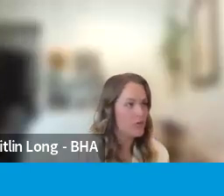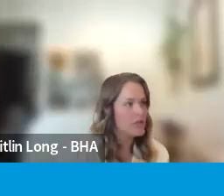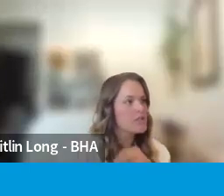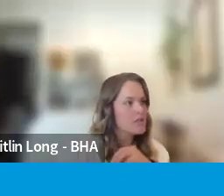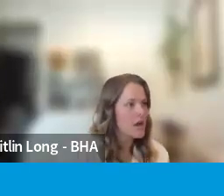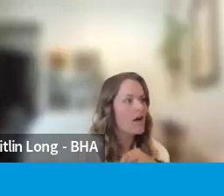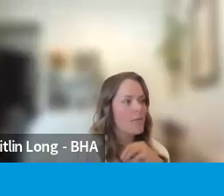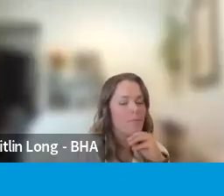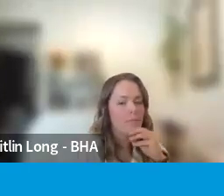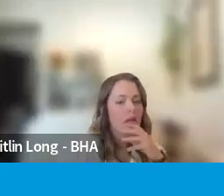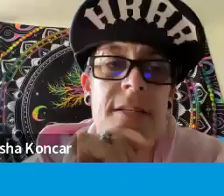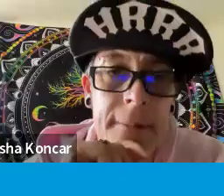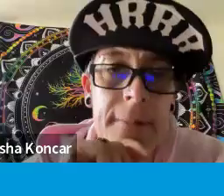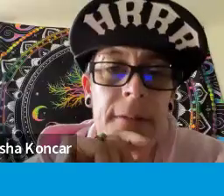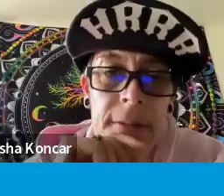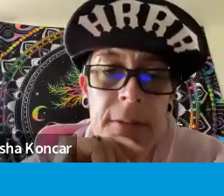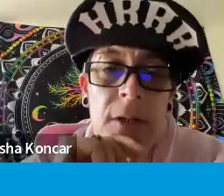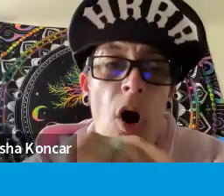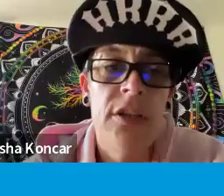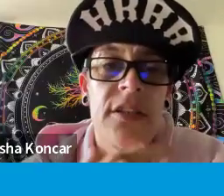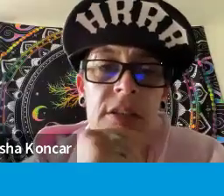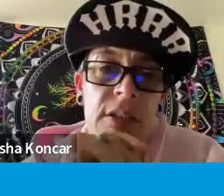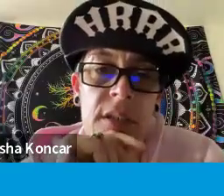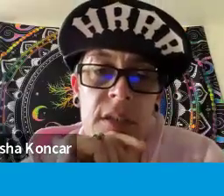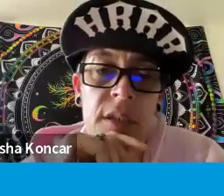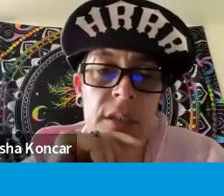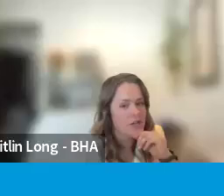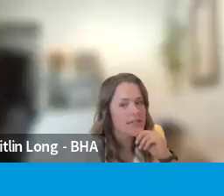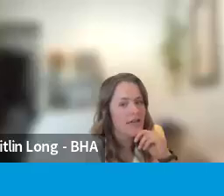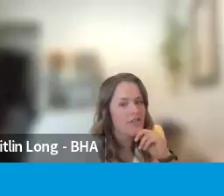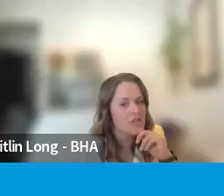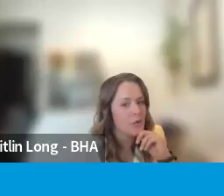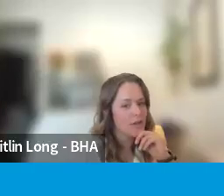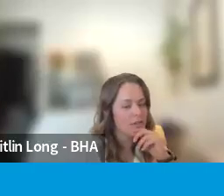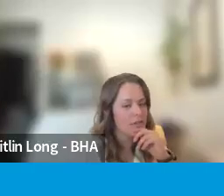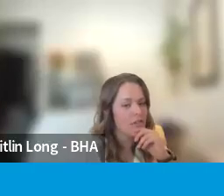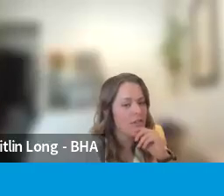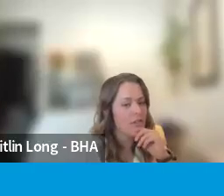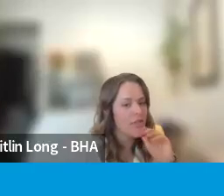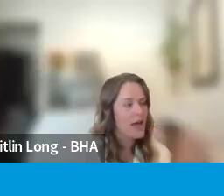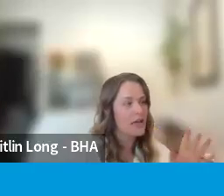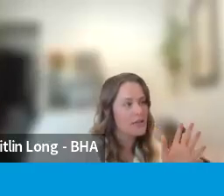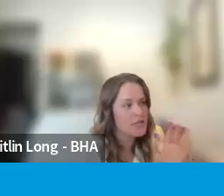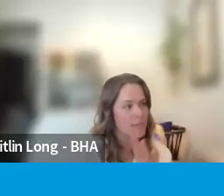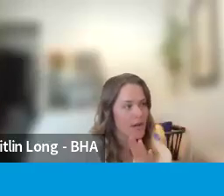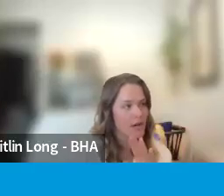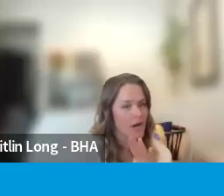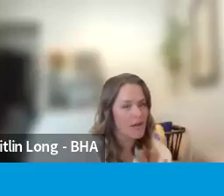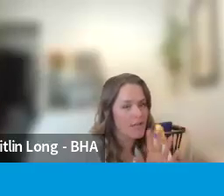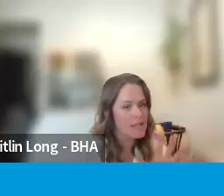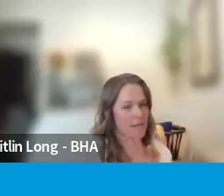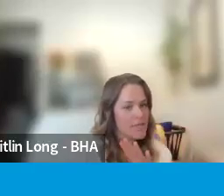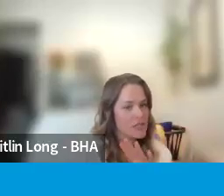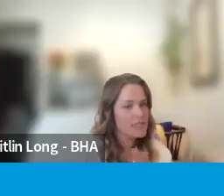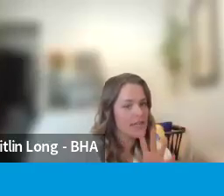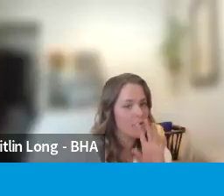all communities. Yes. Do you think that your concern, Seth, is with that